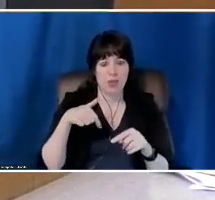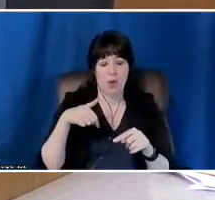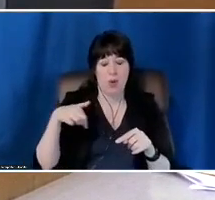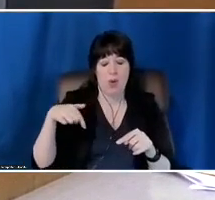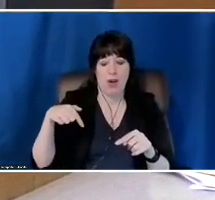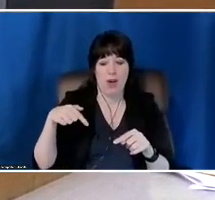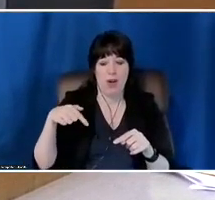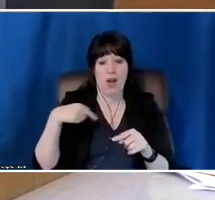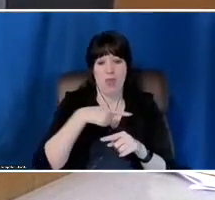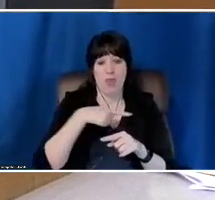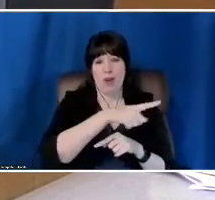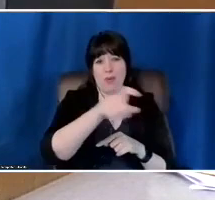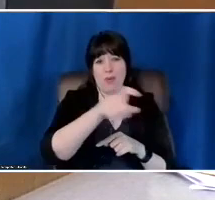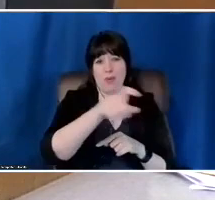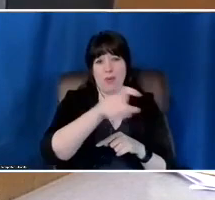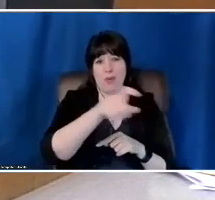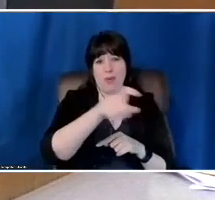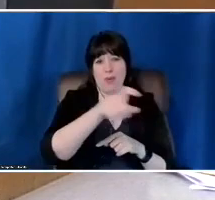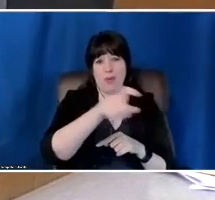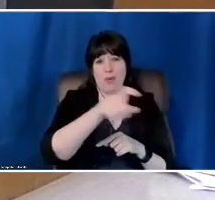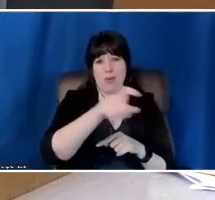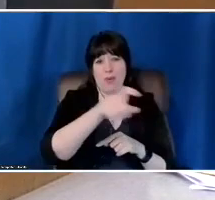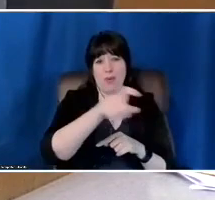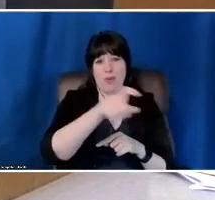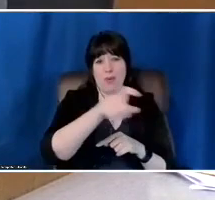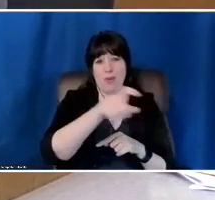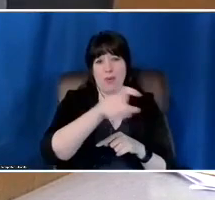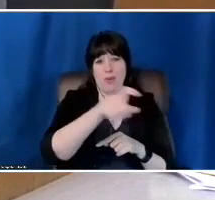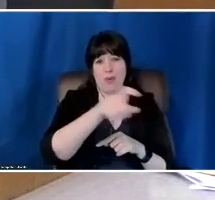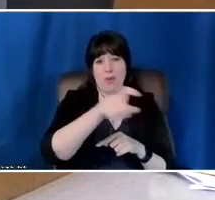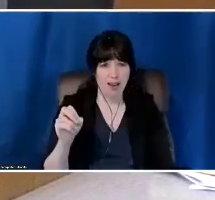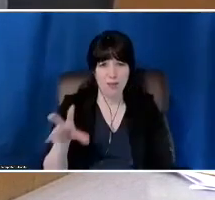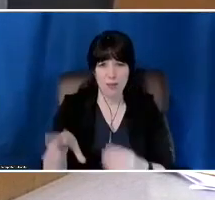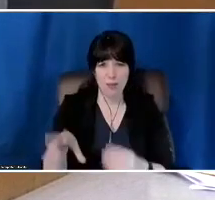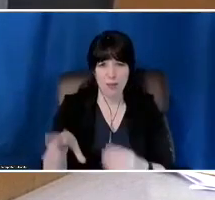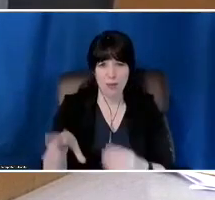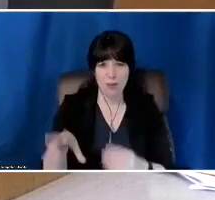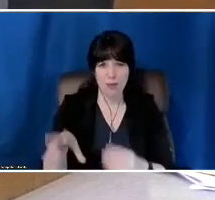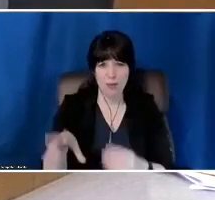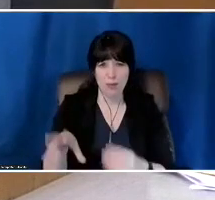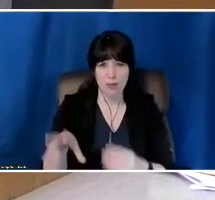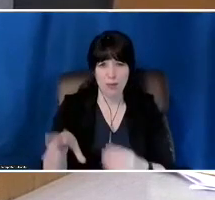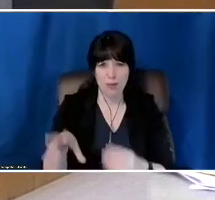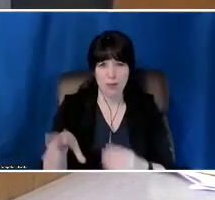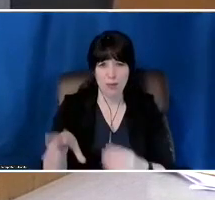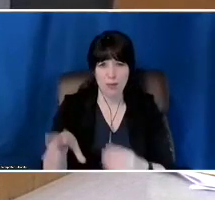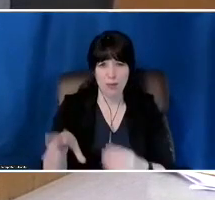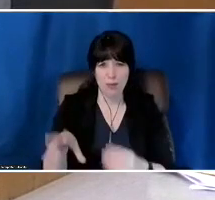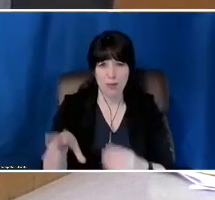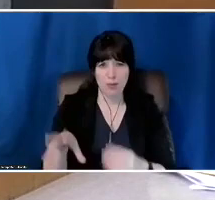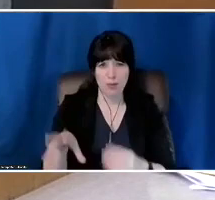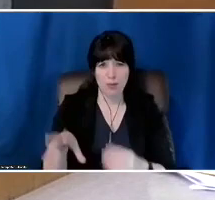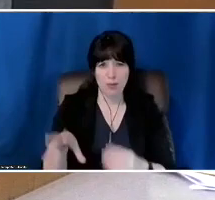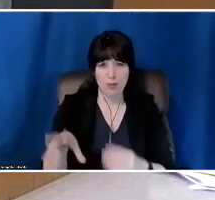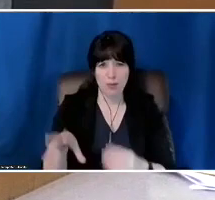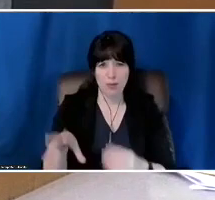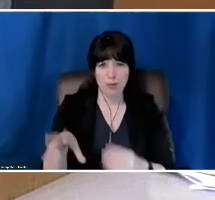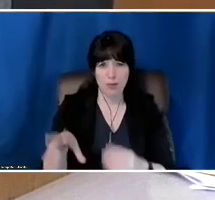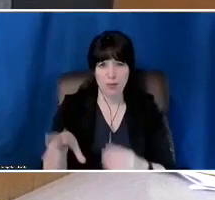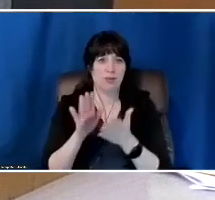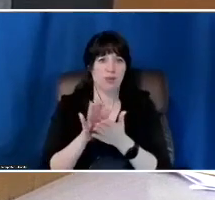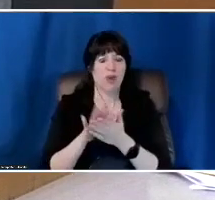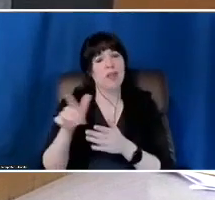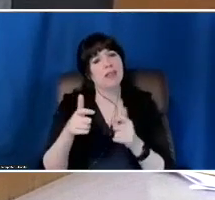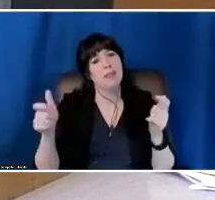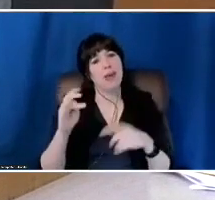Drive would add like a mile, mile and a half to that, connecting, you know, kids to that grade school. So this is a big deal. A lot of community members have